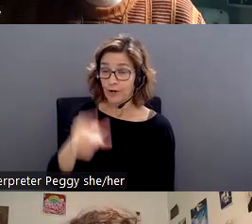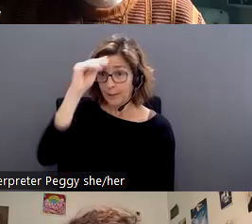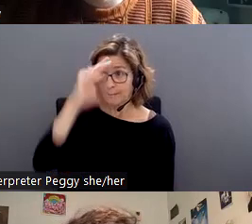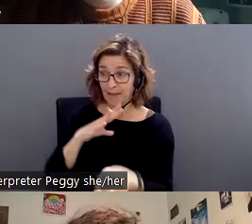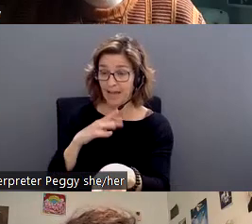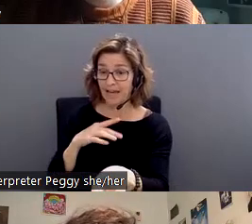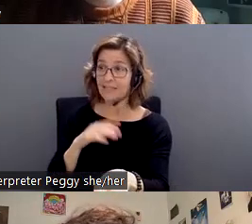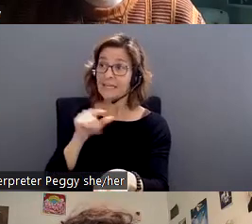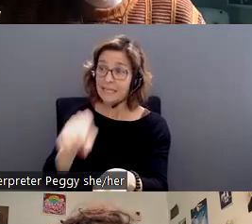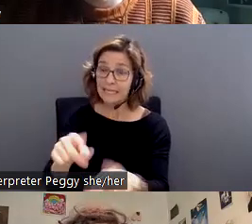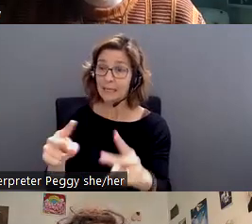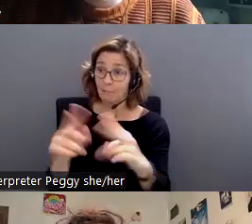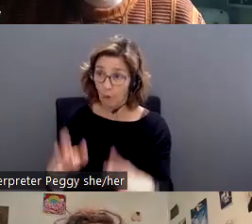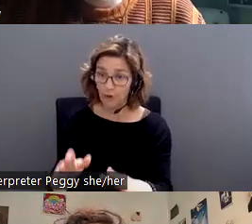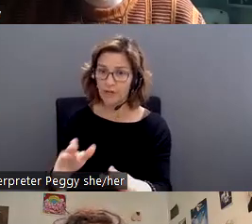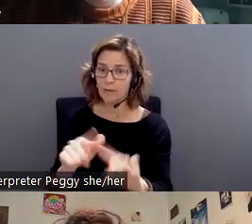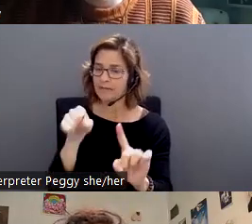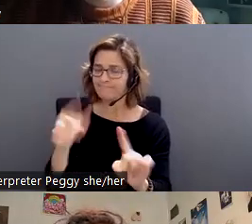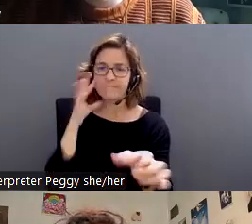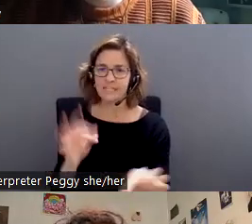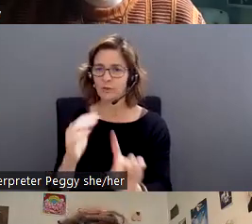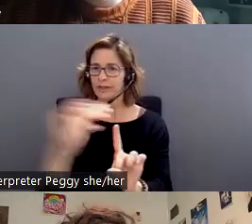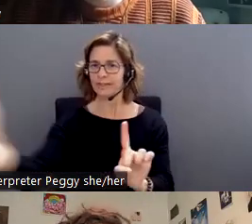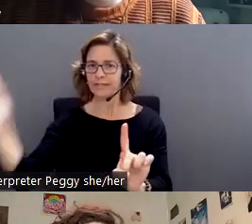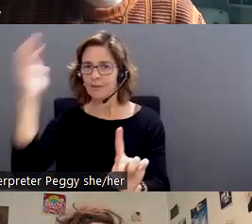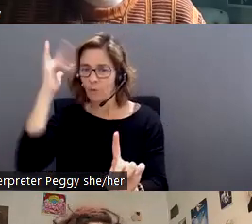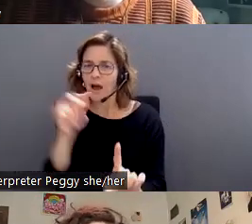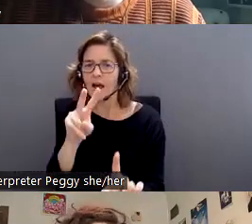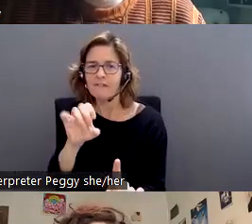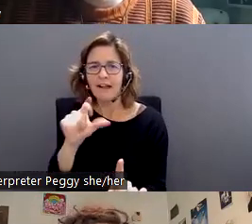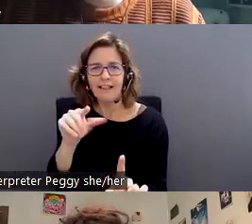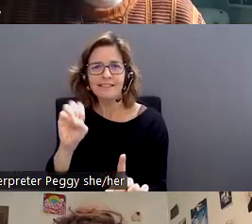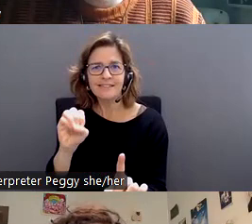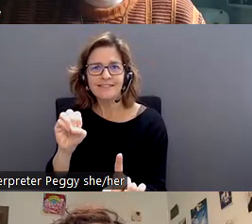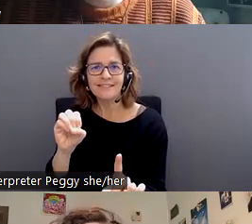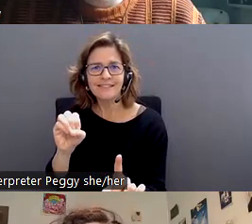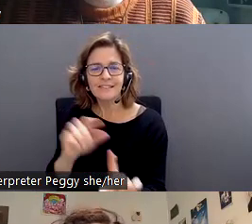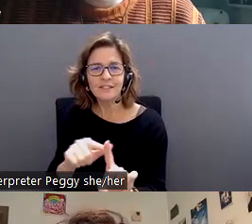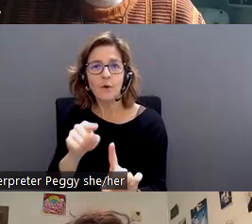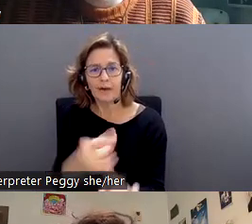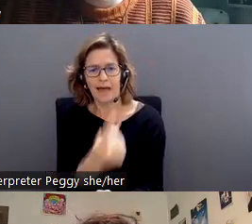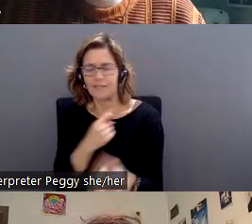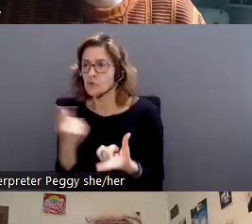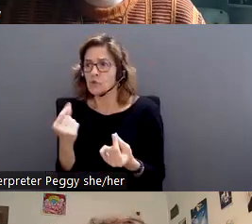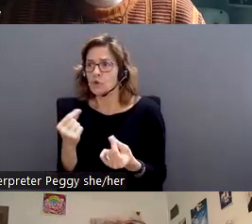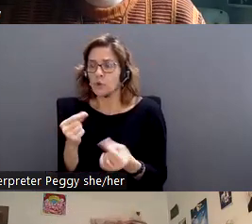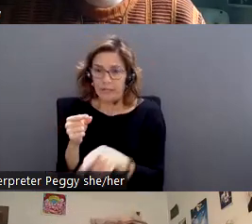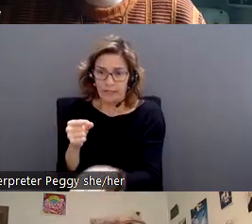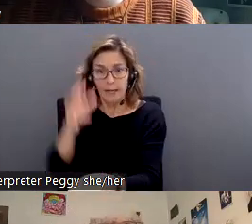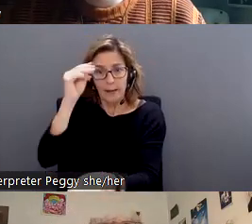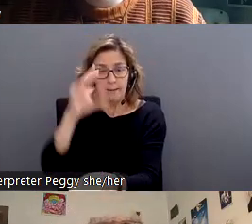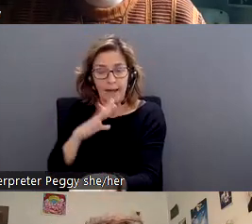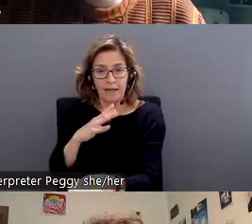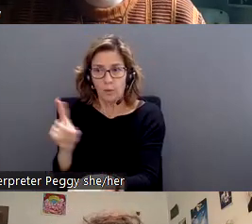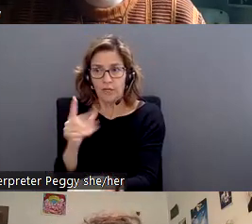to leave his partner. What can you recommend? Where should we send him? And we had to go back to him and say,